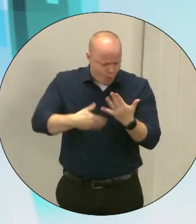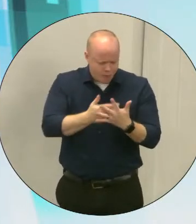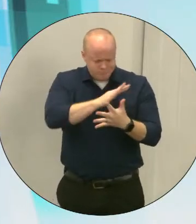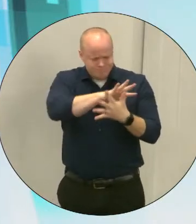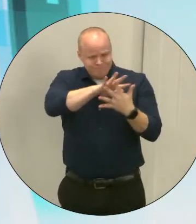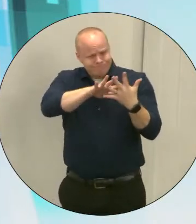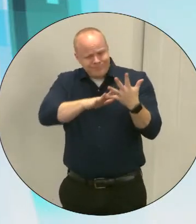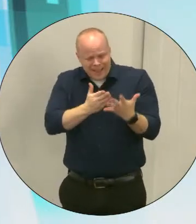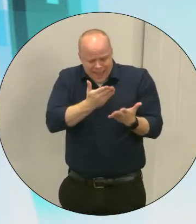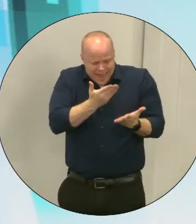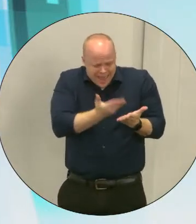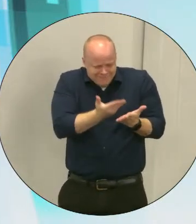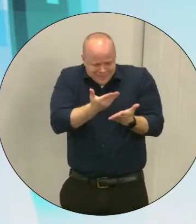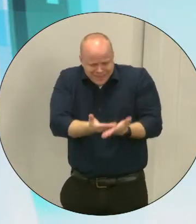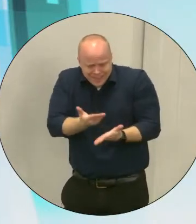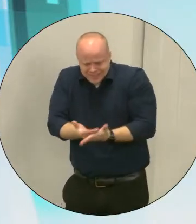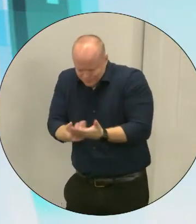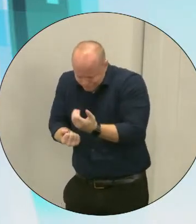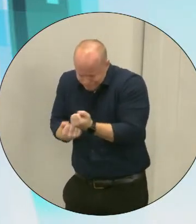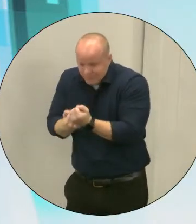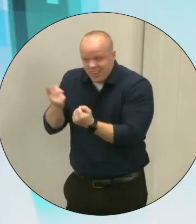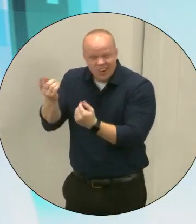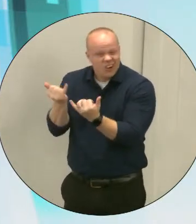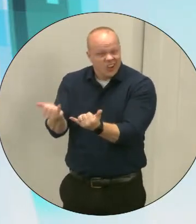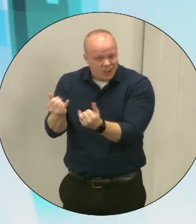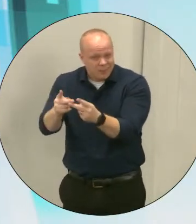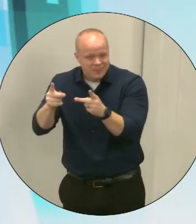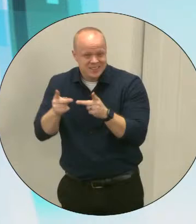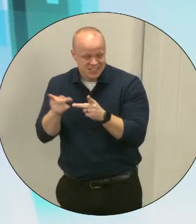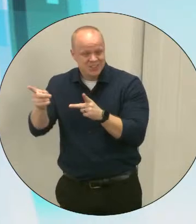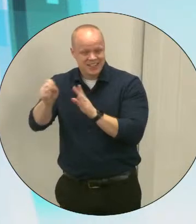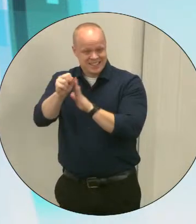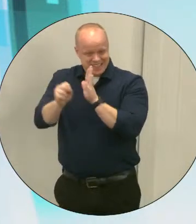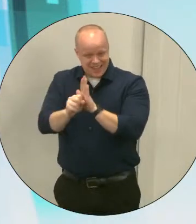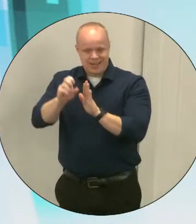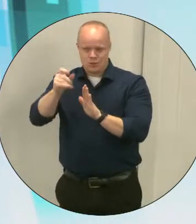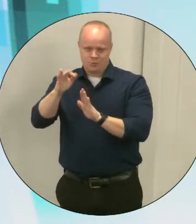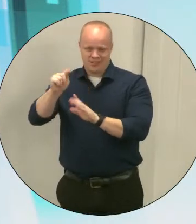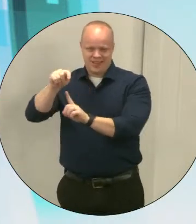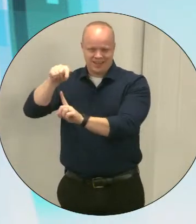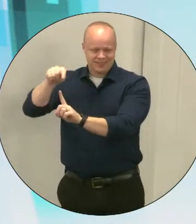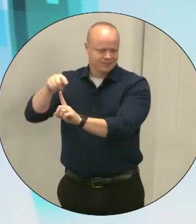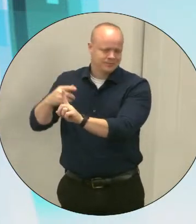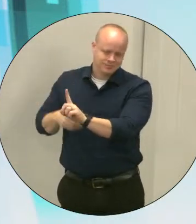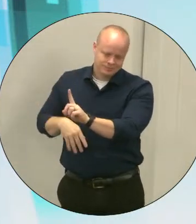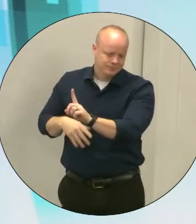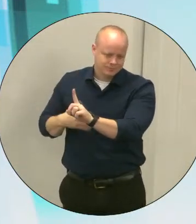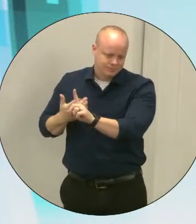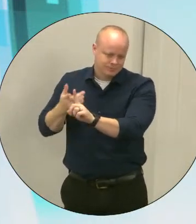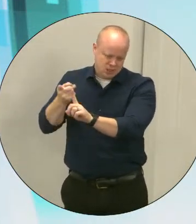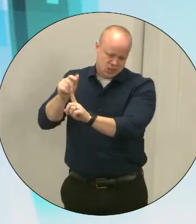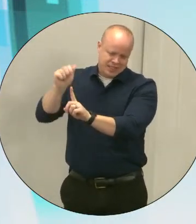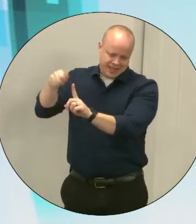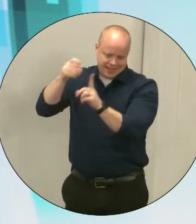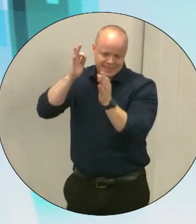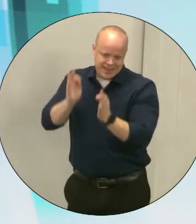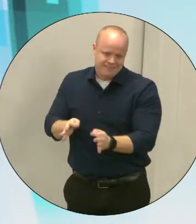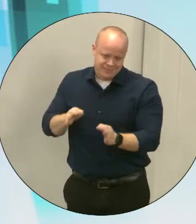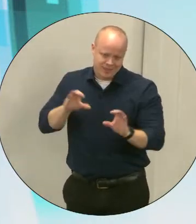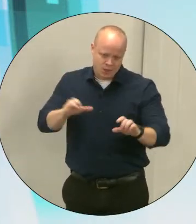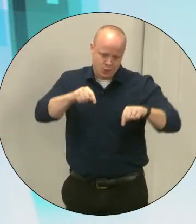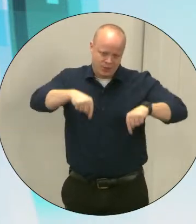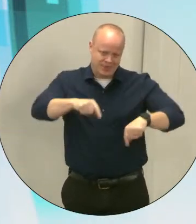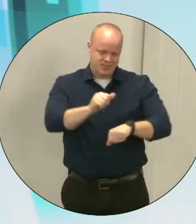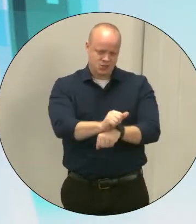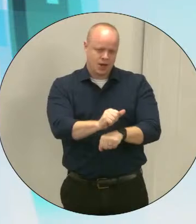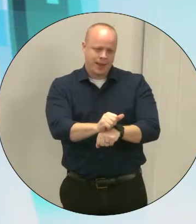the evidence behind her in her current position as state superintendent, that she can definitely do this